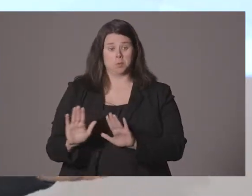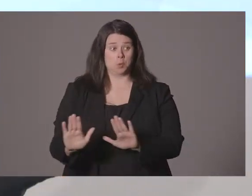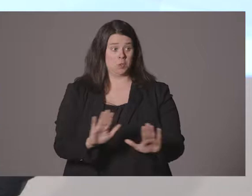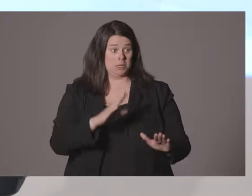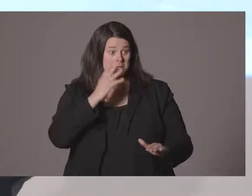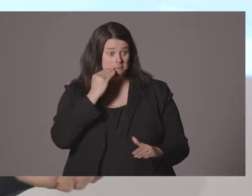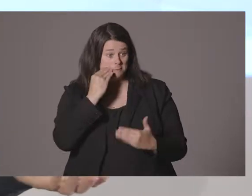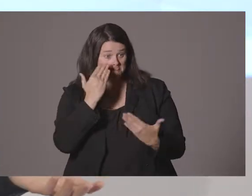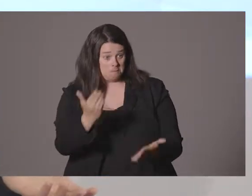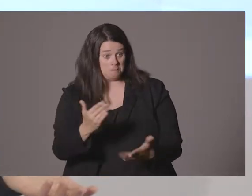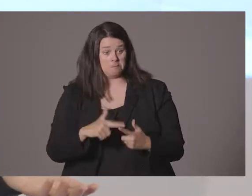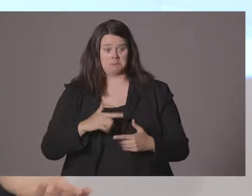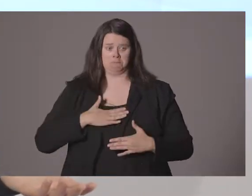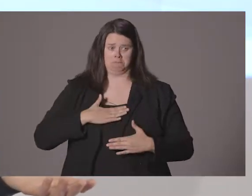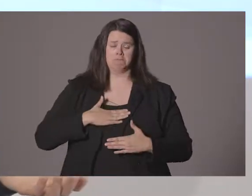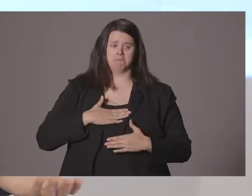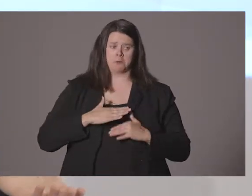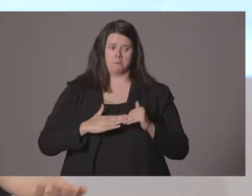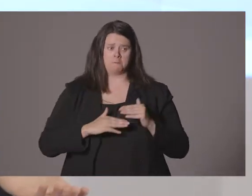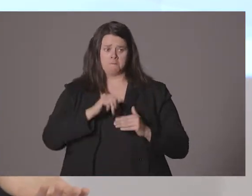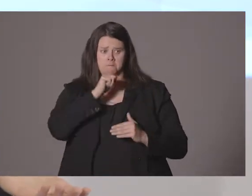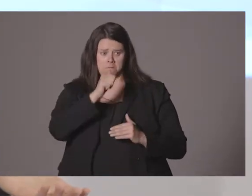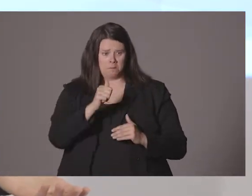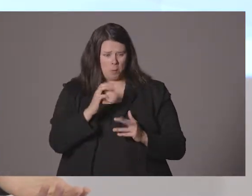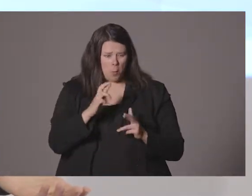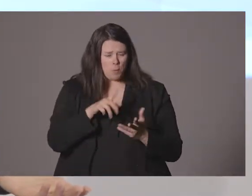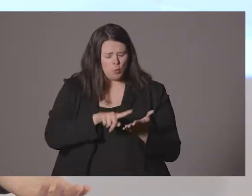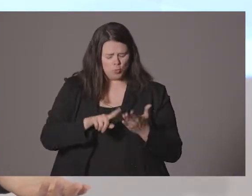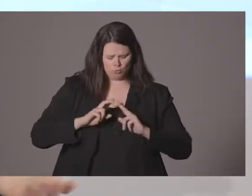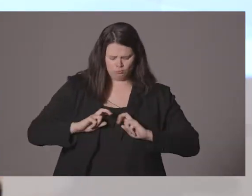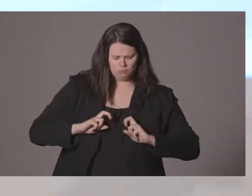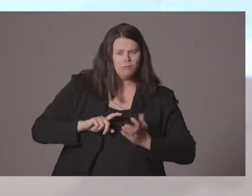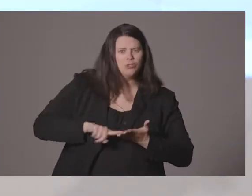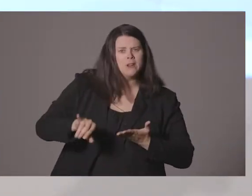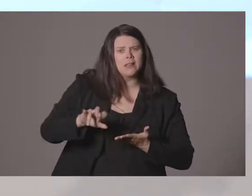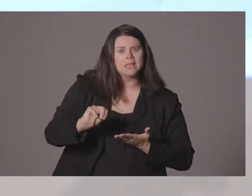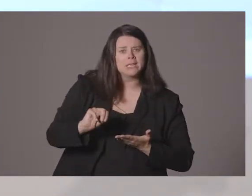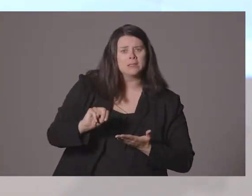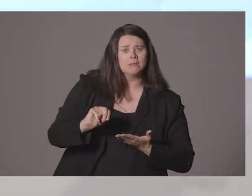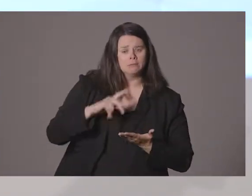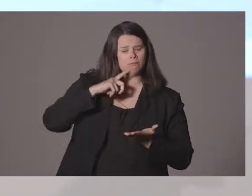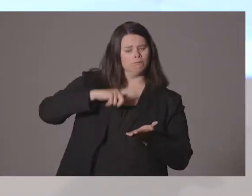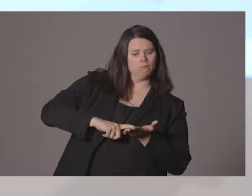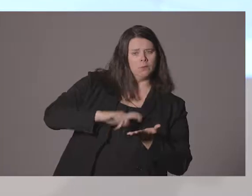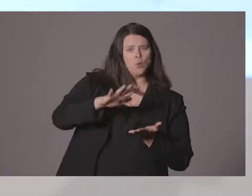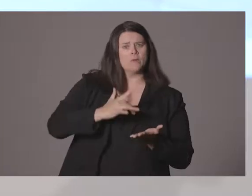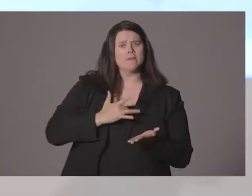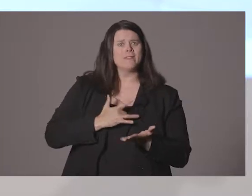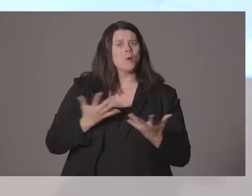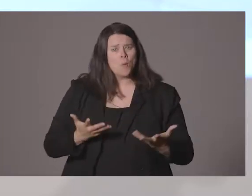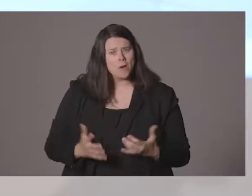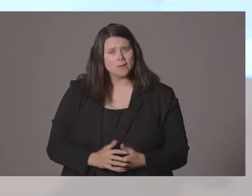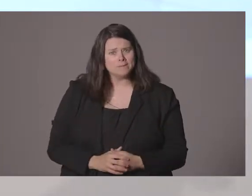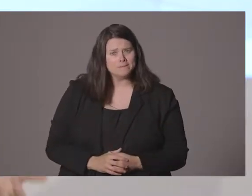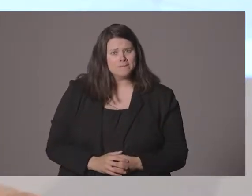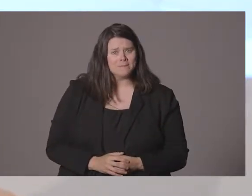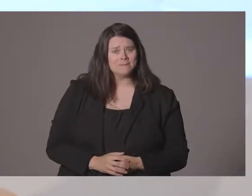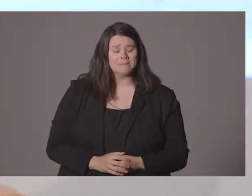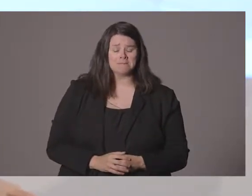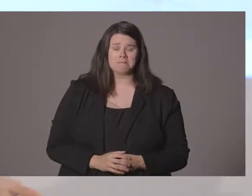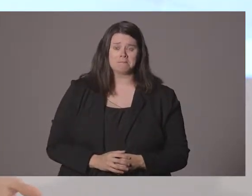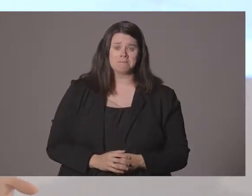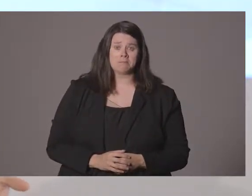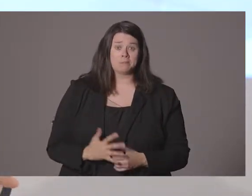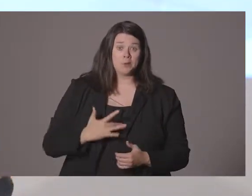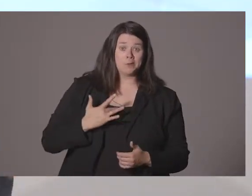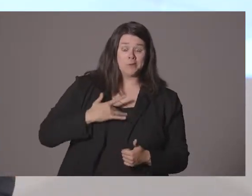but I'd invite you to check in, to notice what you're feeling, whether that's